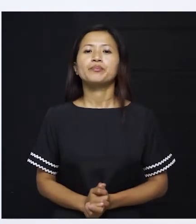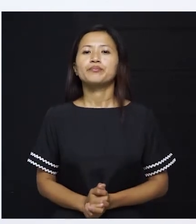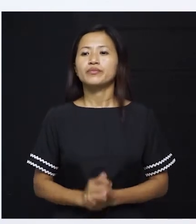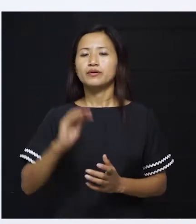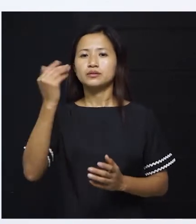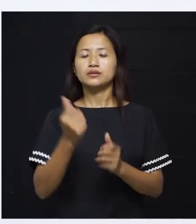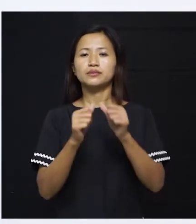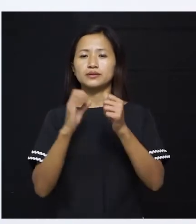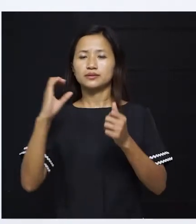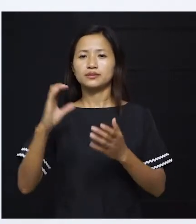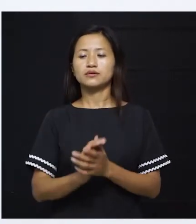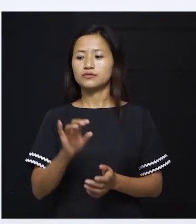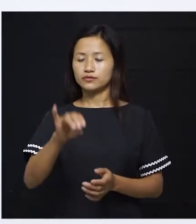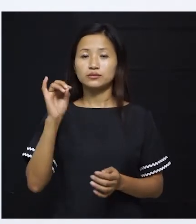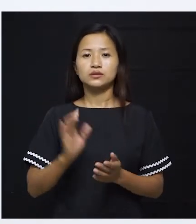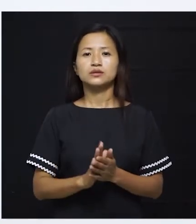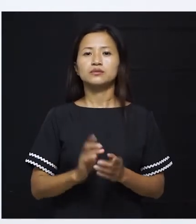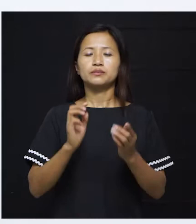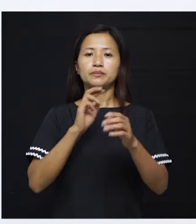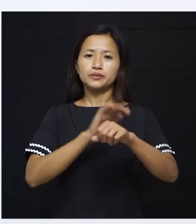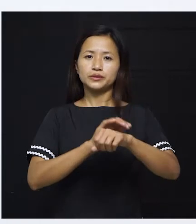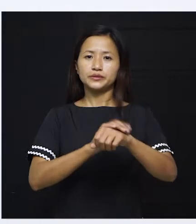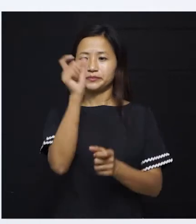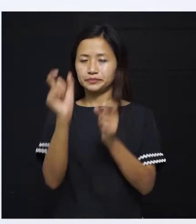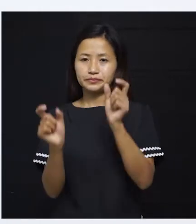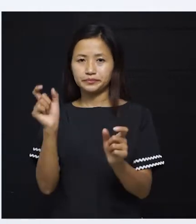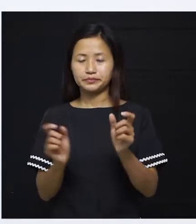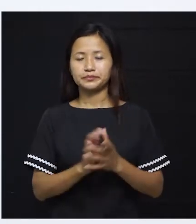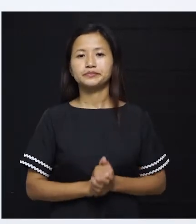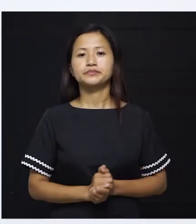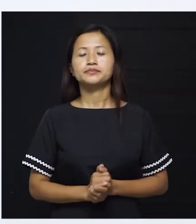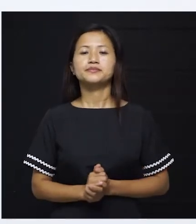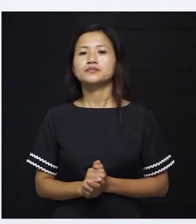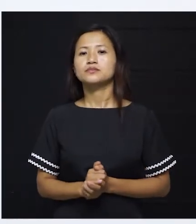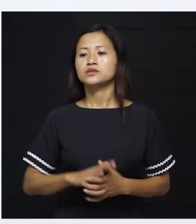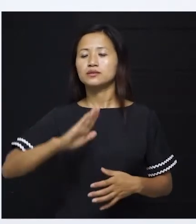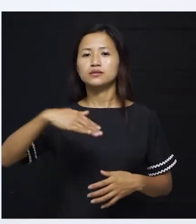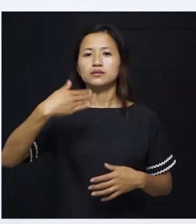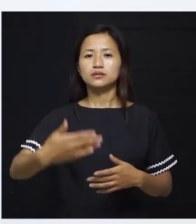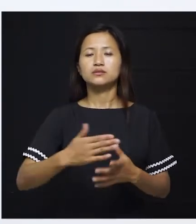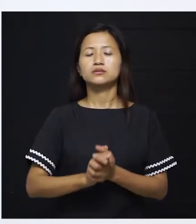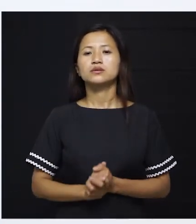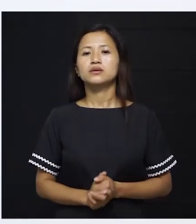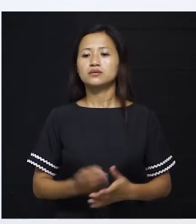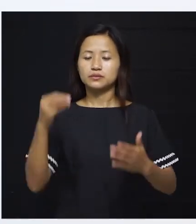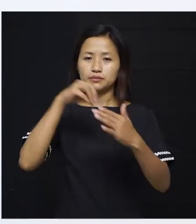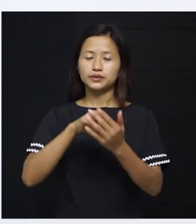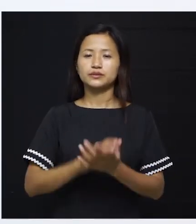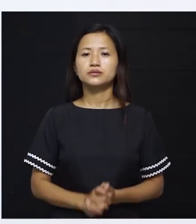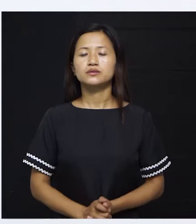is some account that we get from the British people. Then later on, as I mentioned,